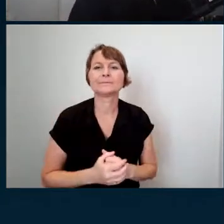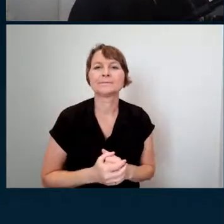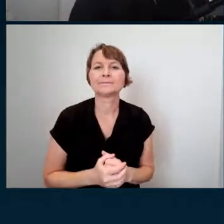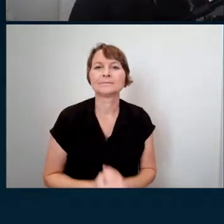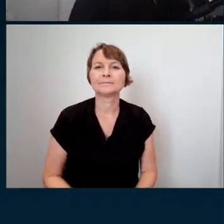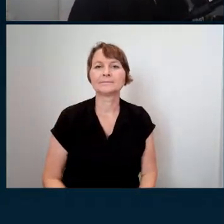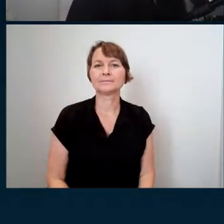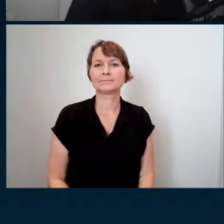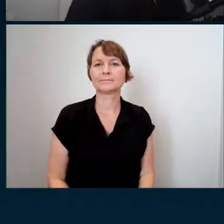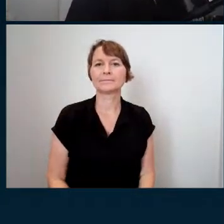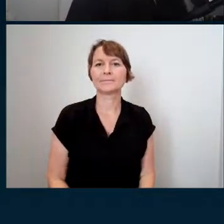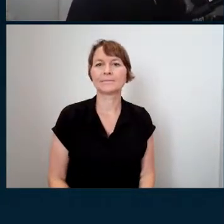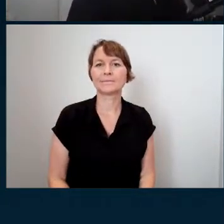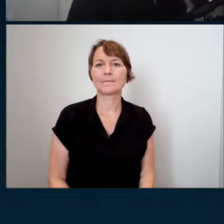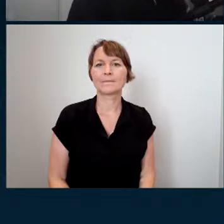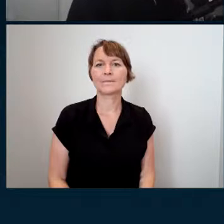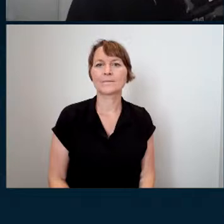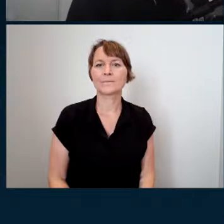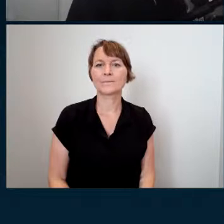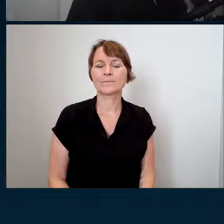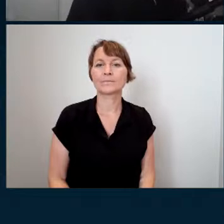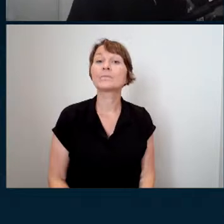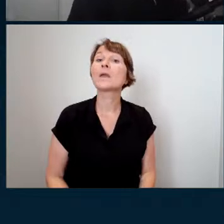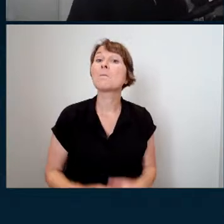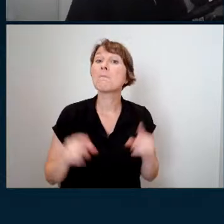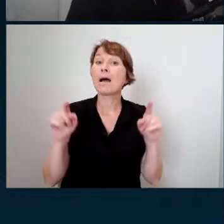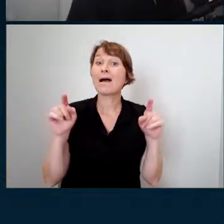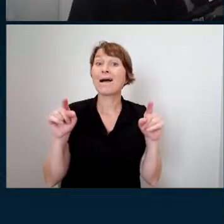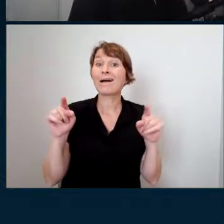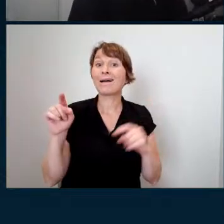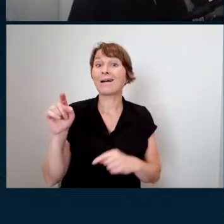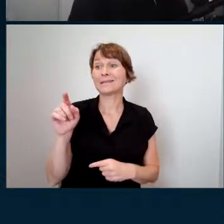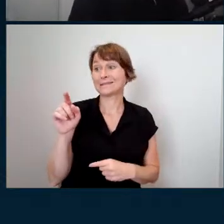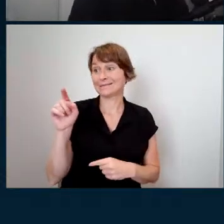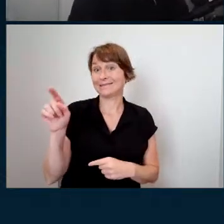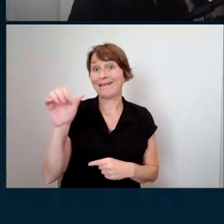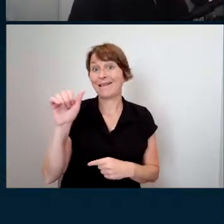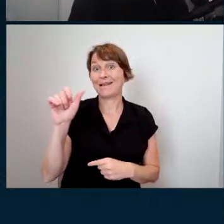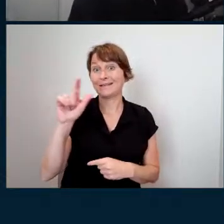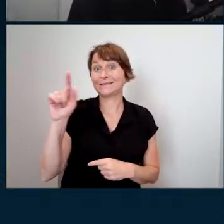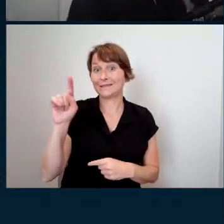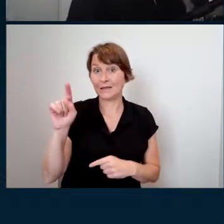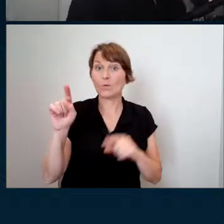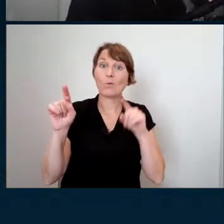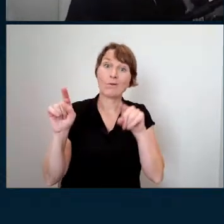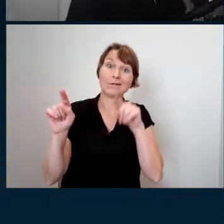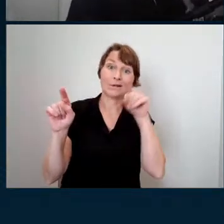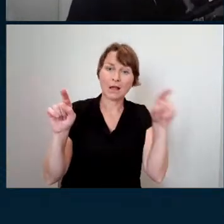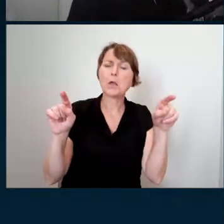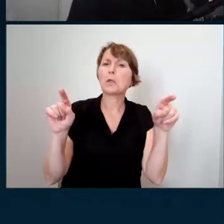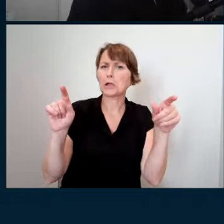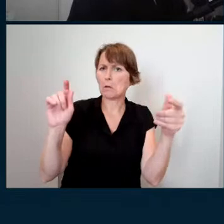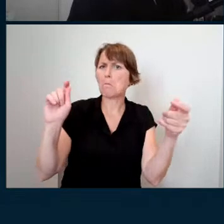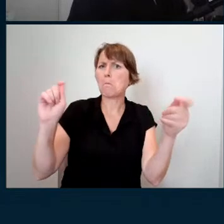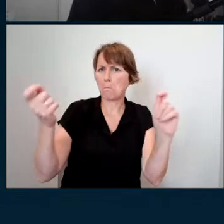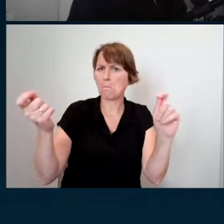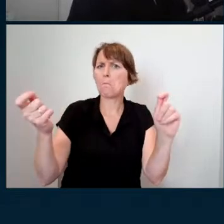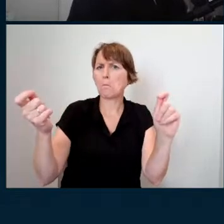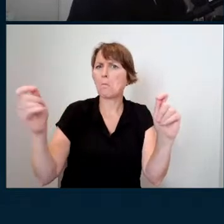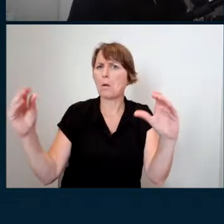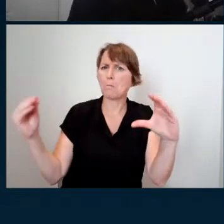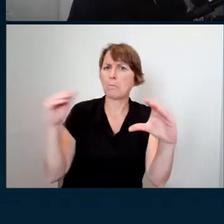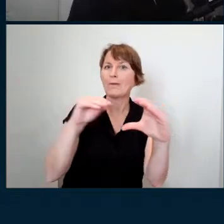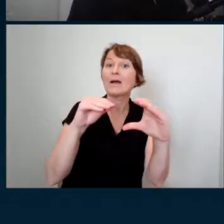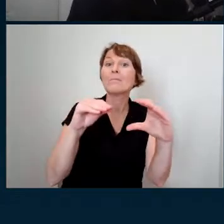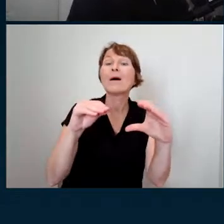And you can change that. You can install the AZ or AZ module on the automation account, but the problem is you cannot uninstall